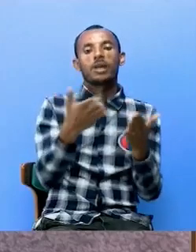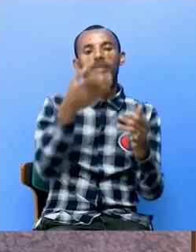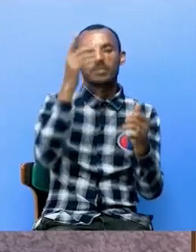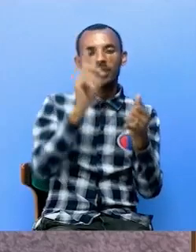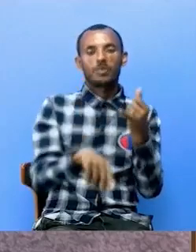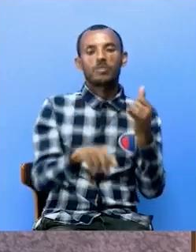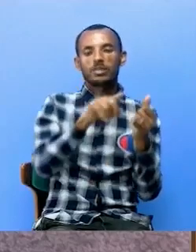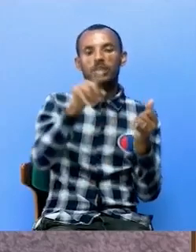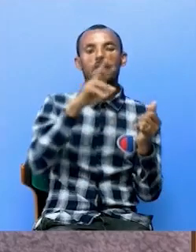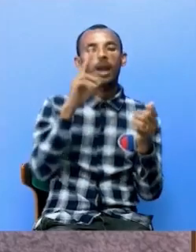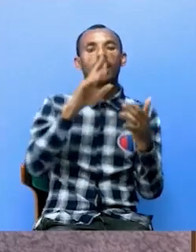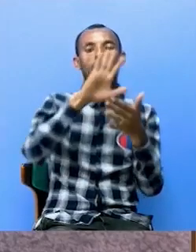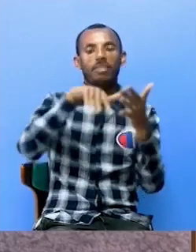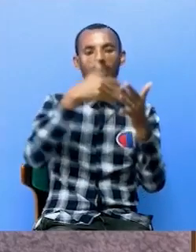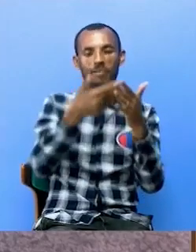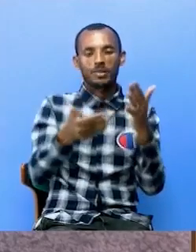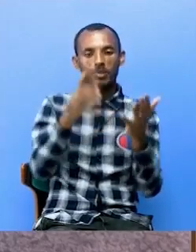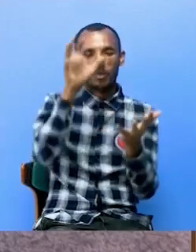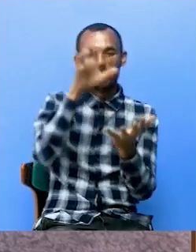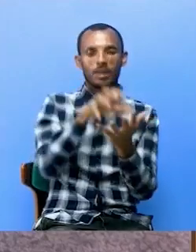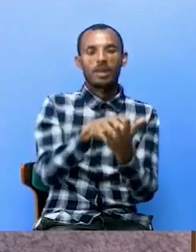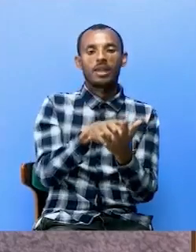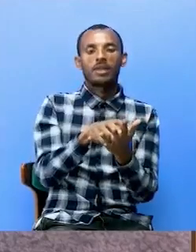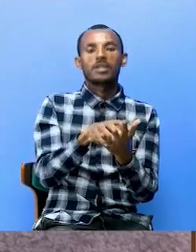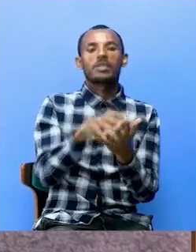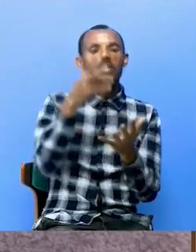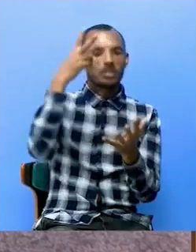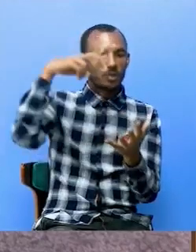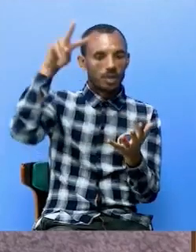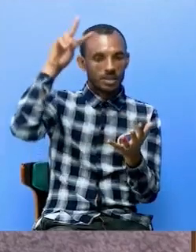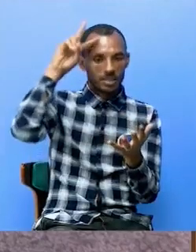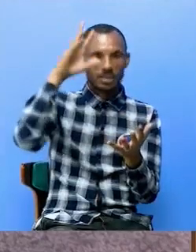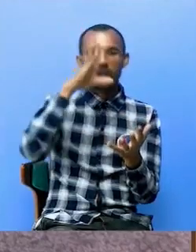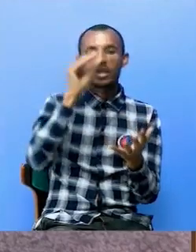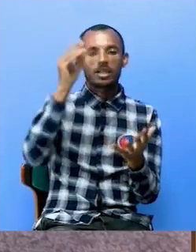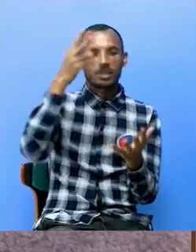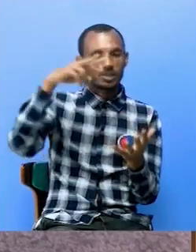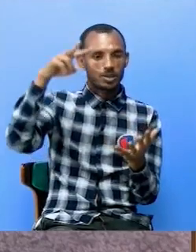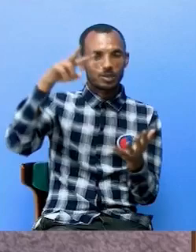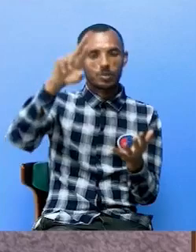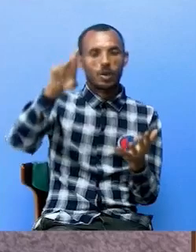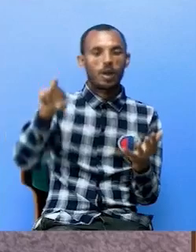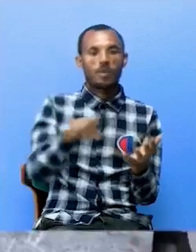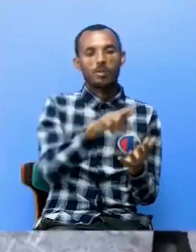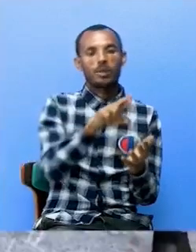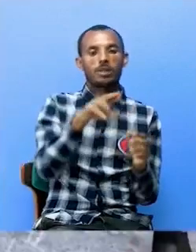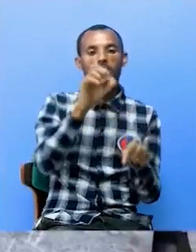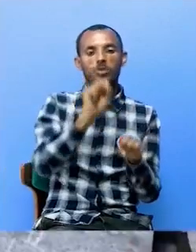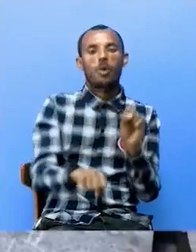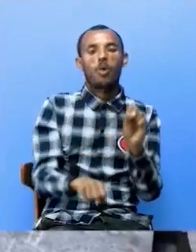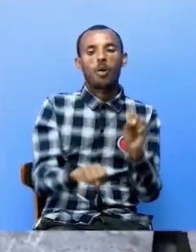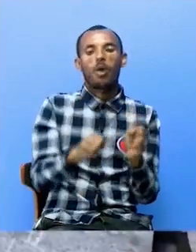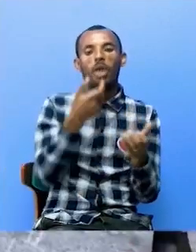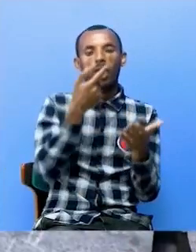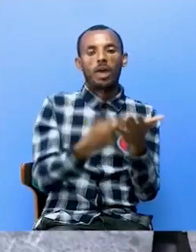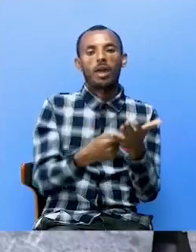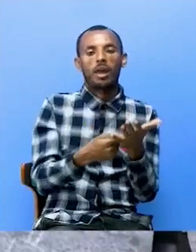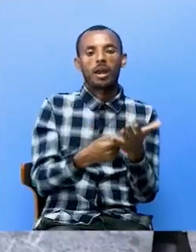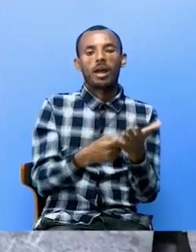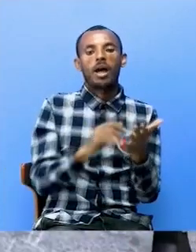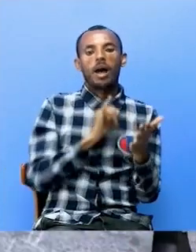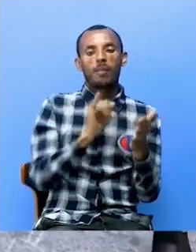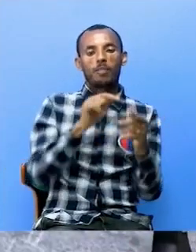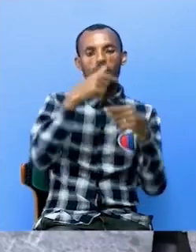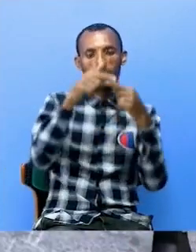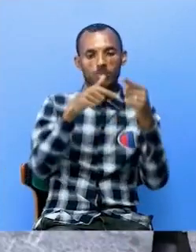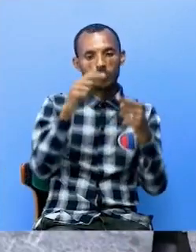there are tables containing squares and square roots, okay? So here, I'm going